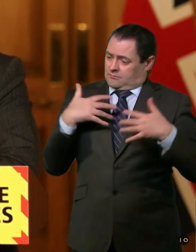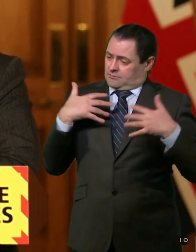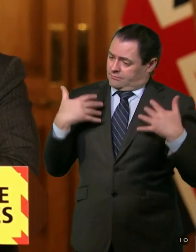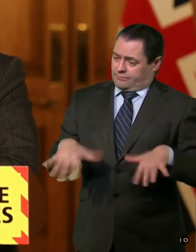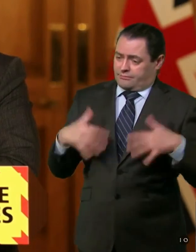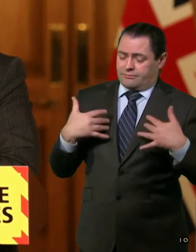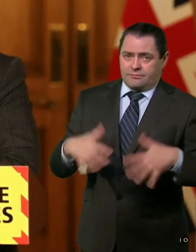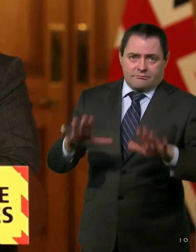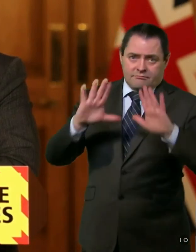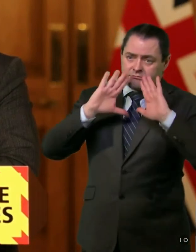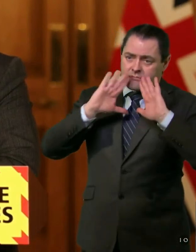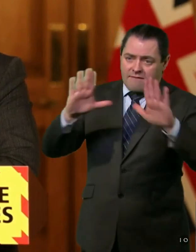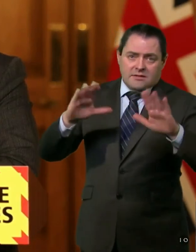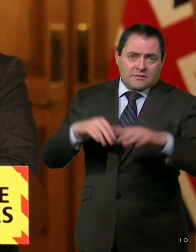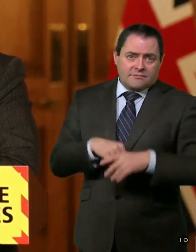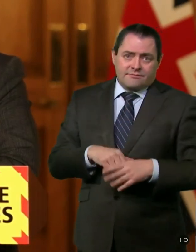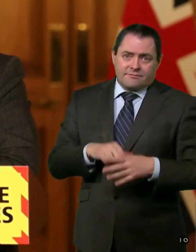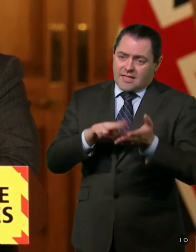the Army,